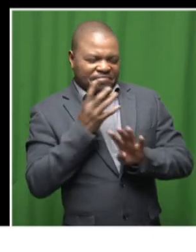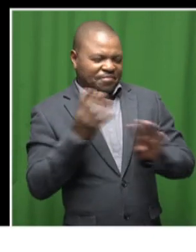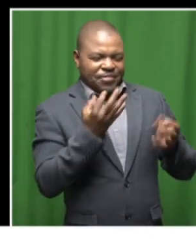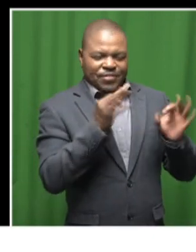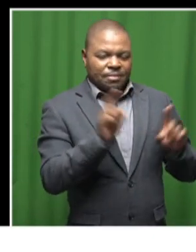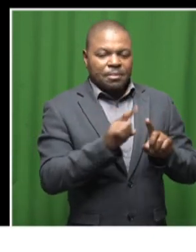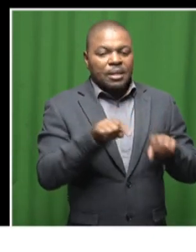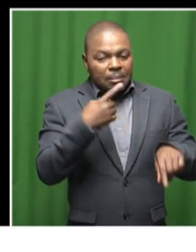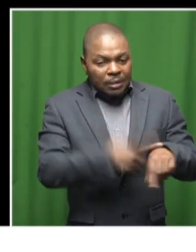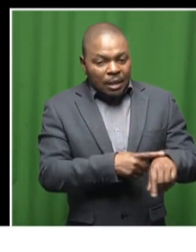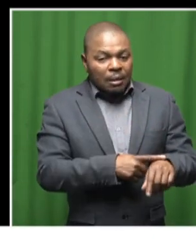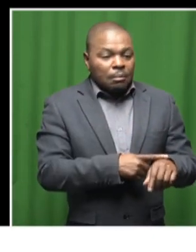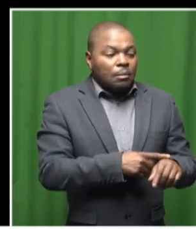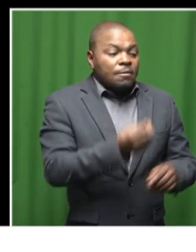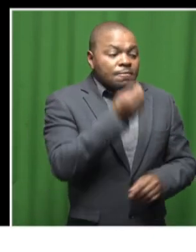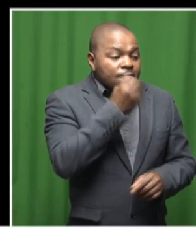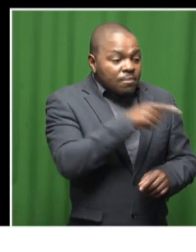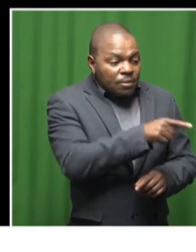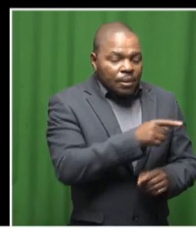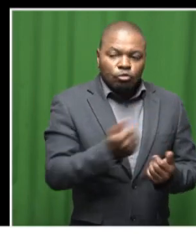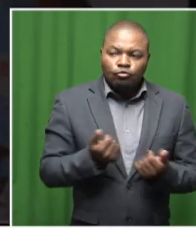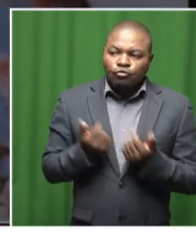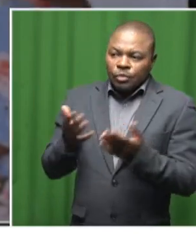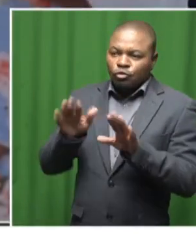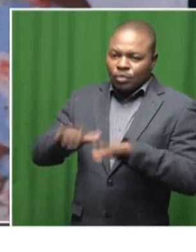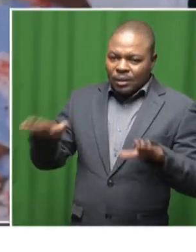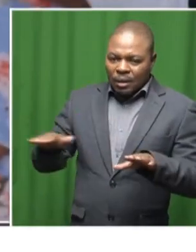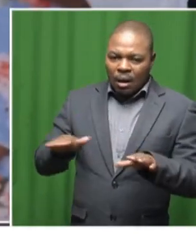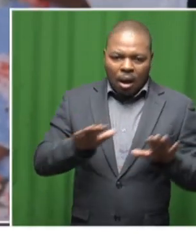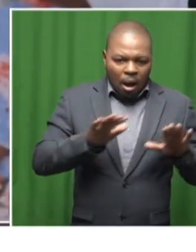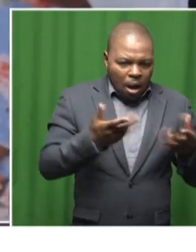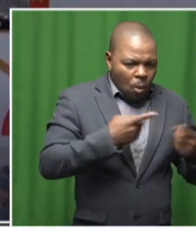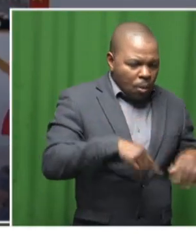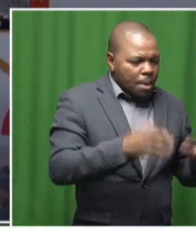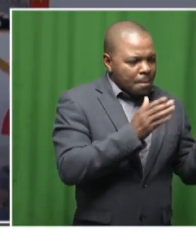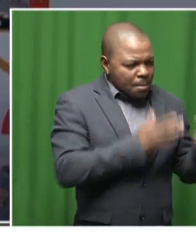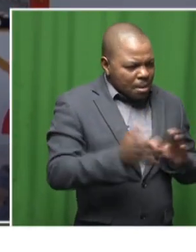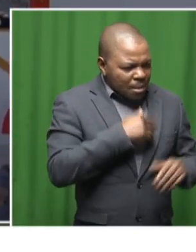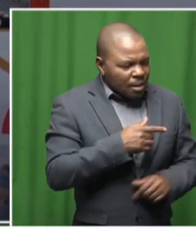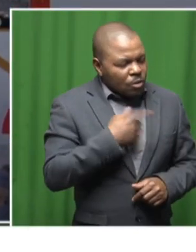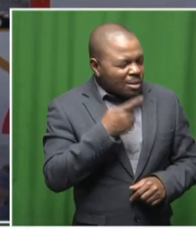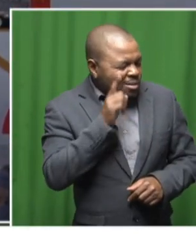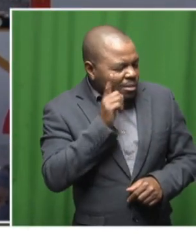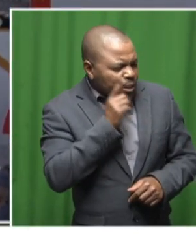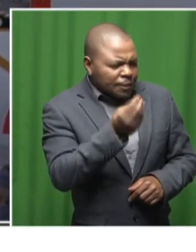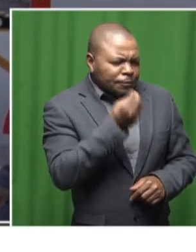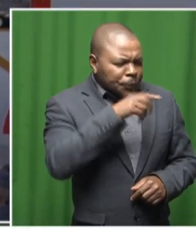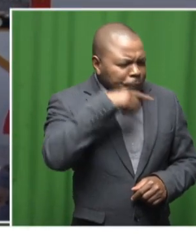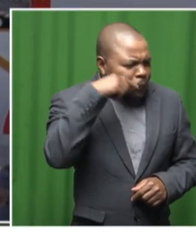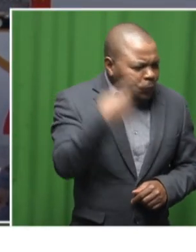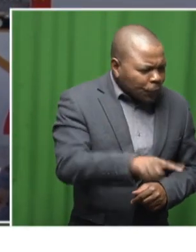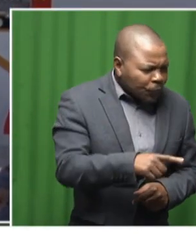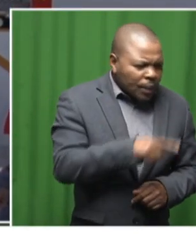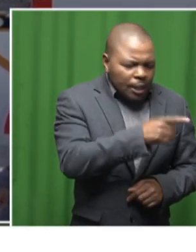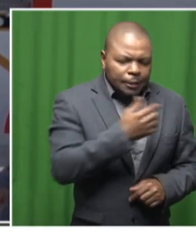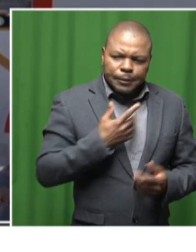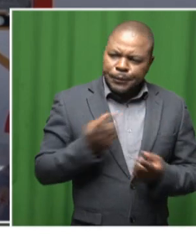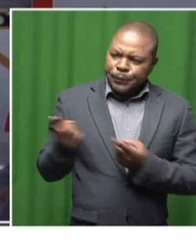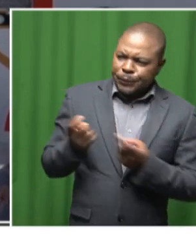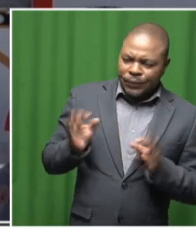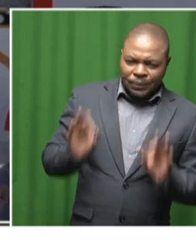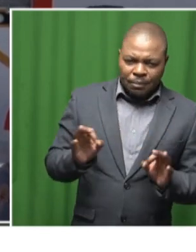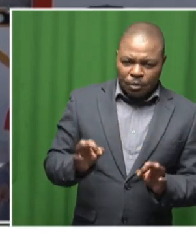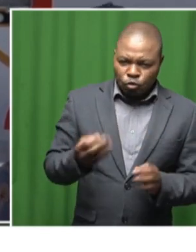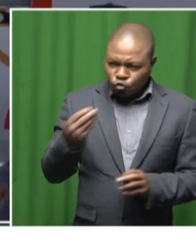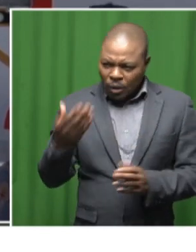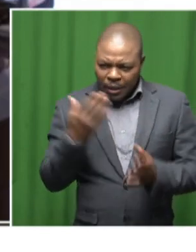that at times are being served to our children, how they are prepared, are they delicious? Are they attractive? Is it something that a child would